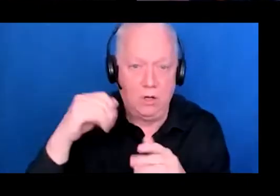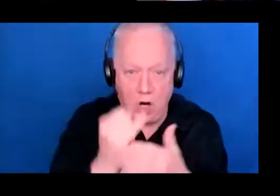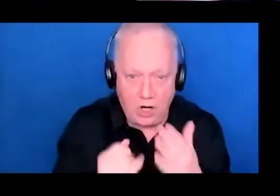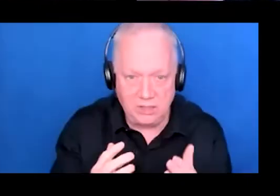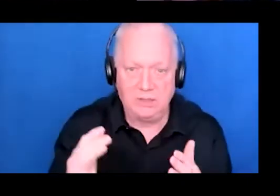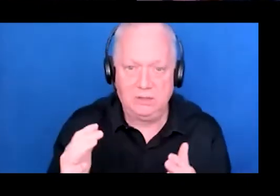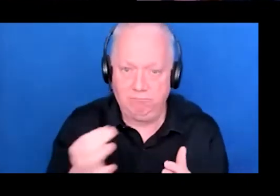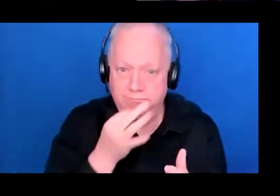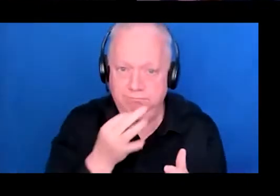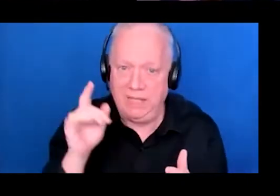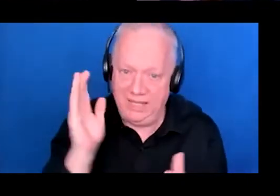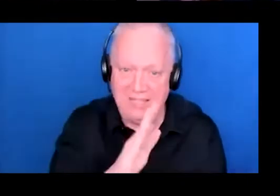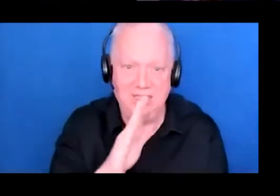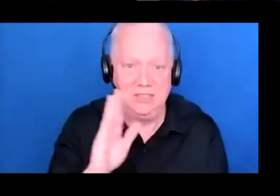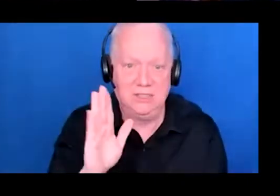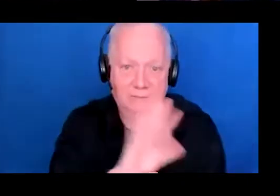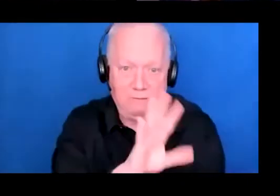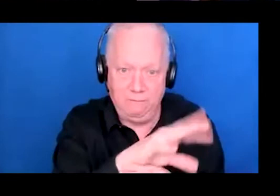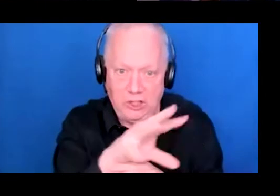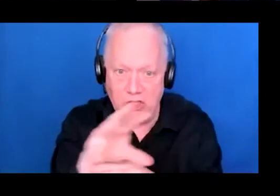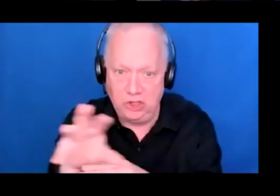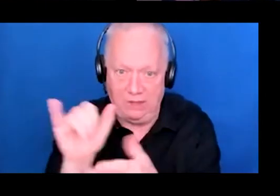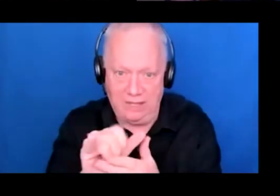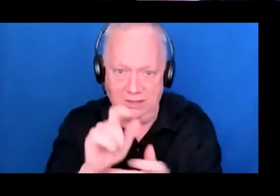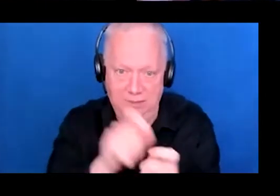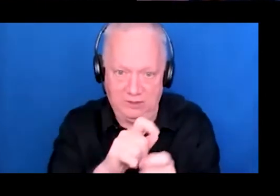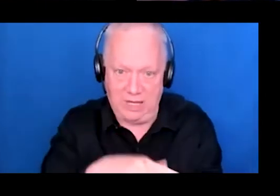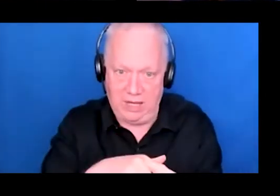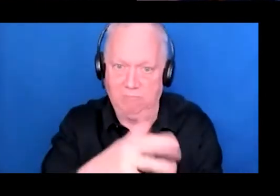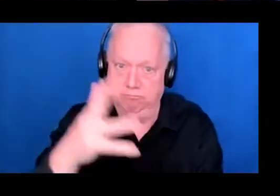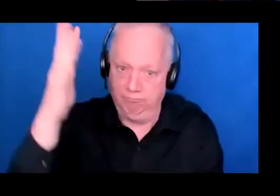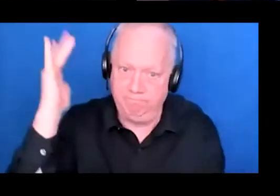And so I think his footage at that particular time